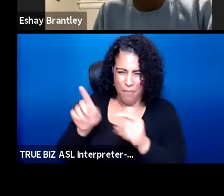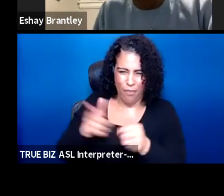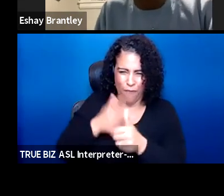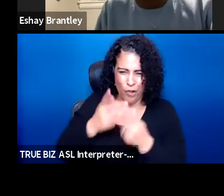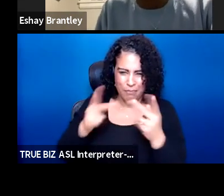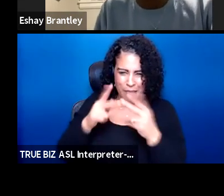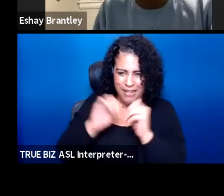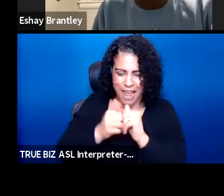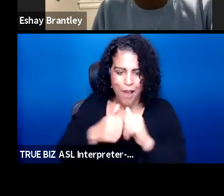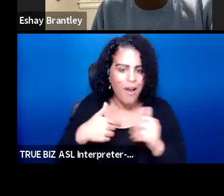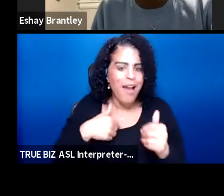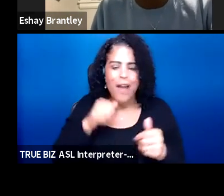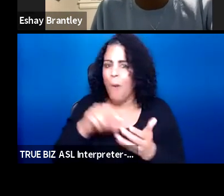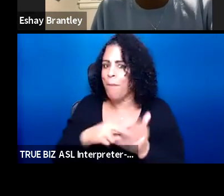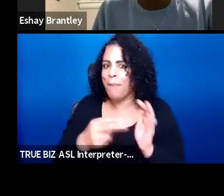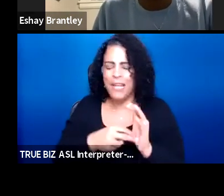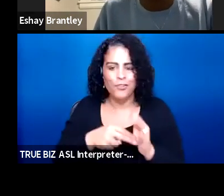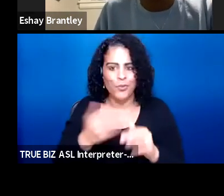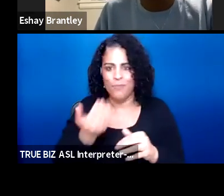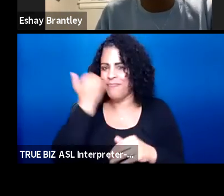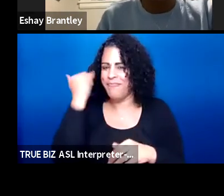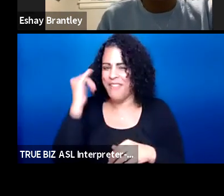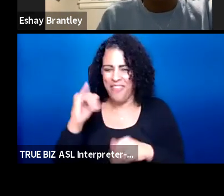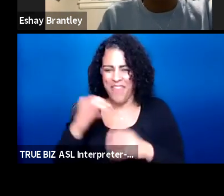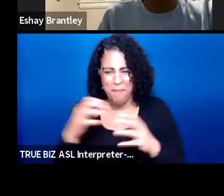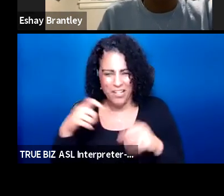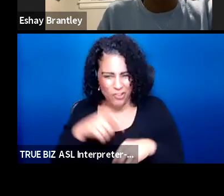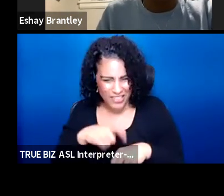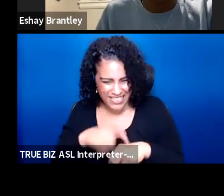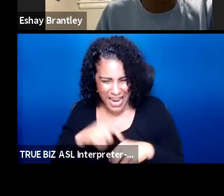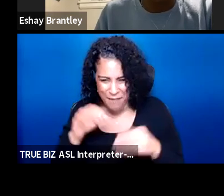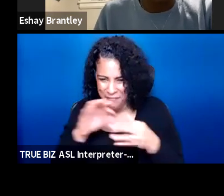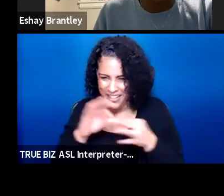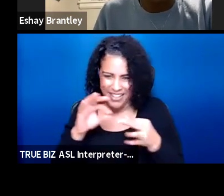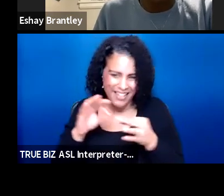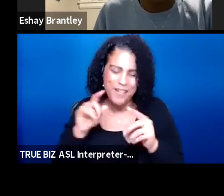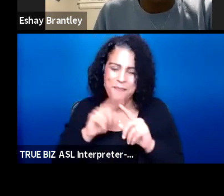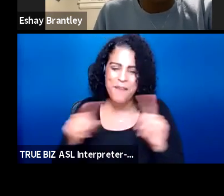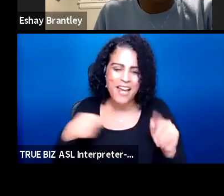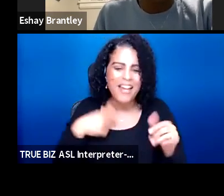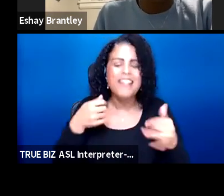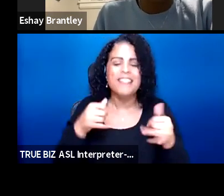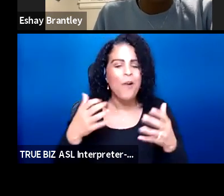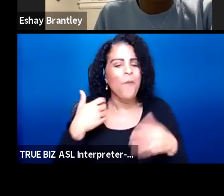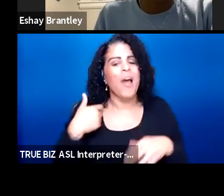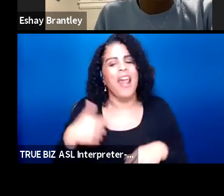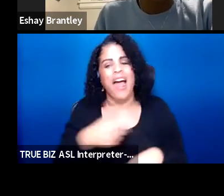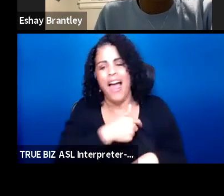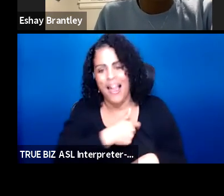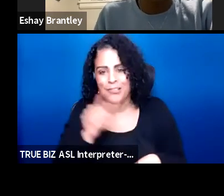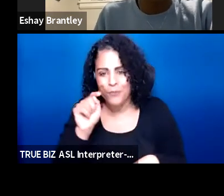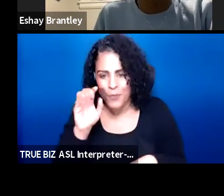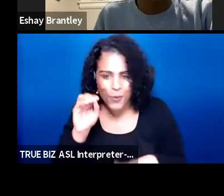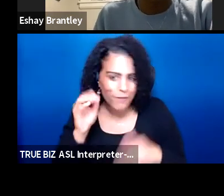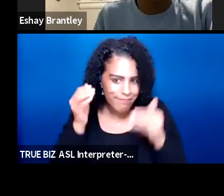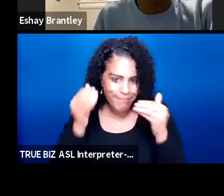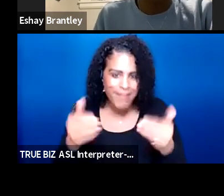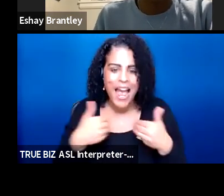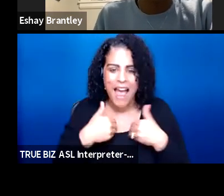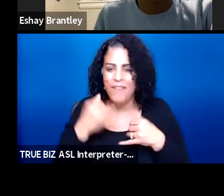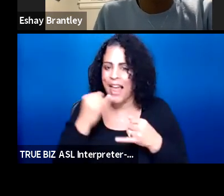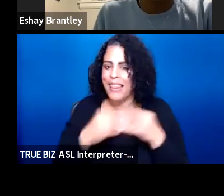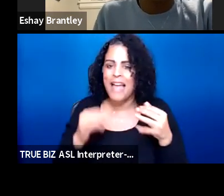I didn't mean to take up that much time, but I still want us to be able to, you know, have our last